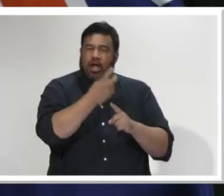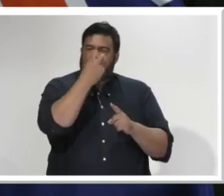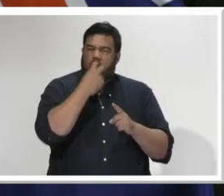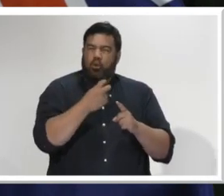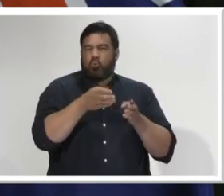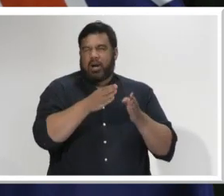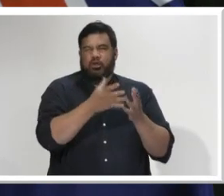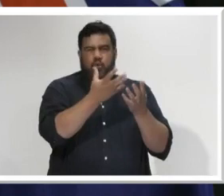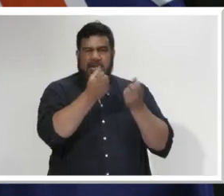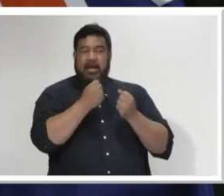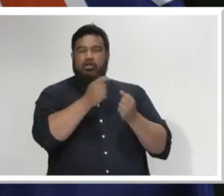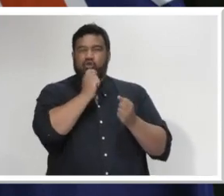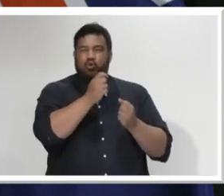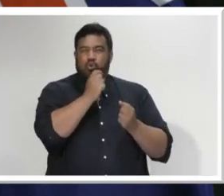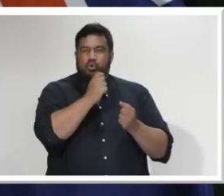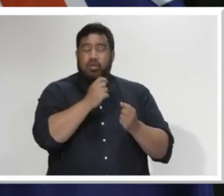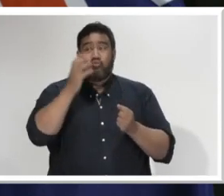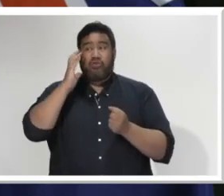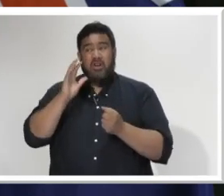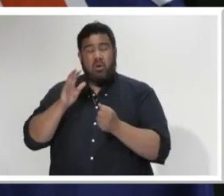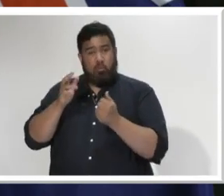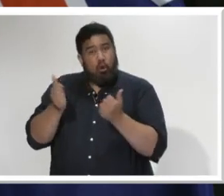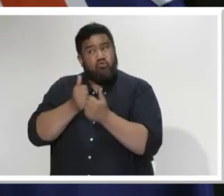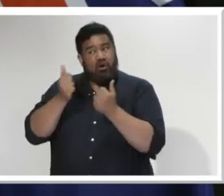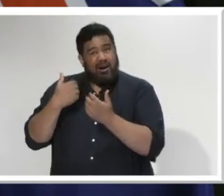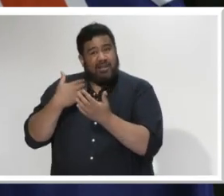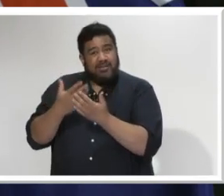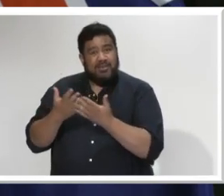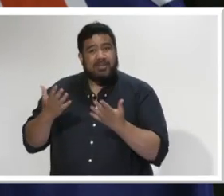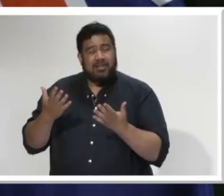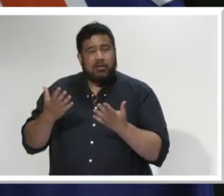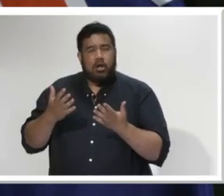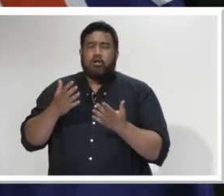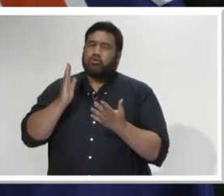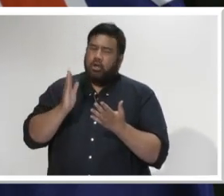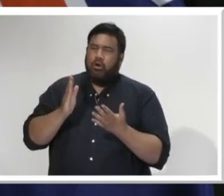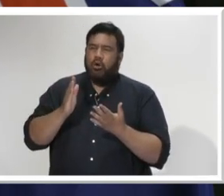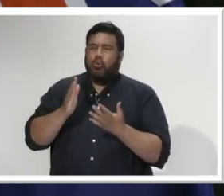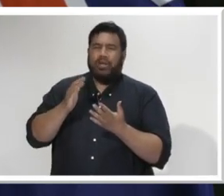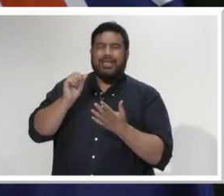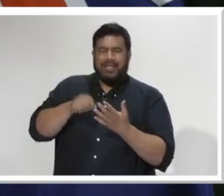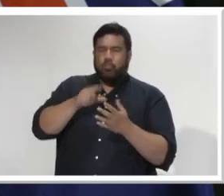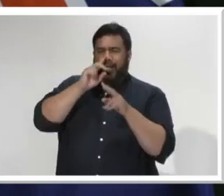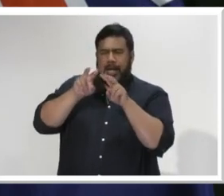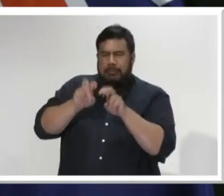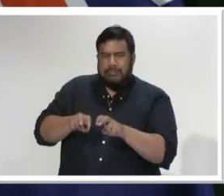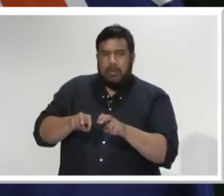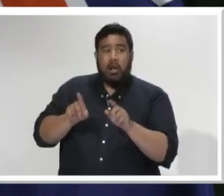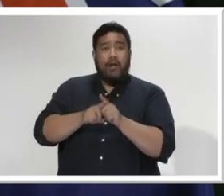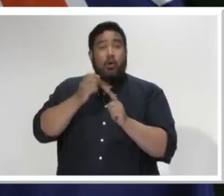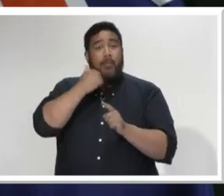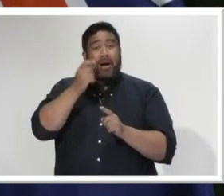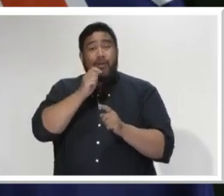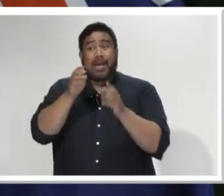platforms, have found themselves as radio. And so there's a couple of different segments that we need to look at there. Yes, Māori